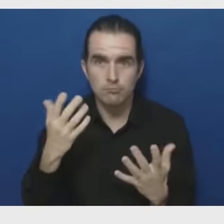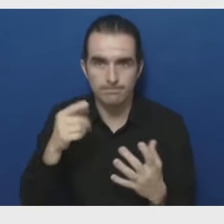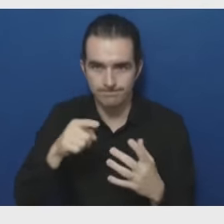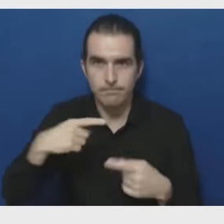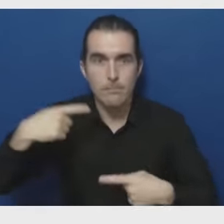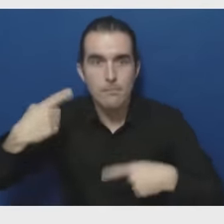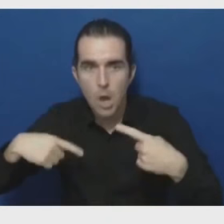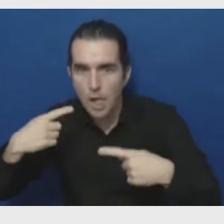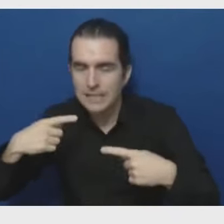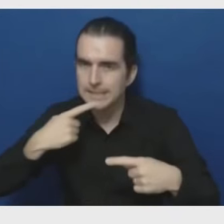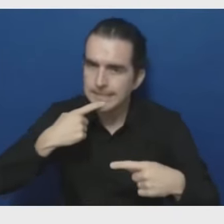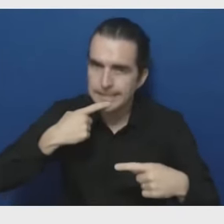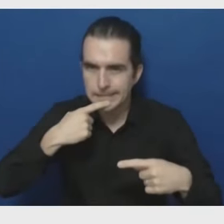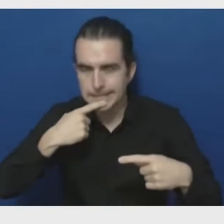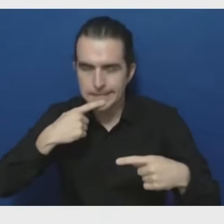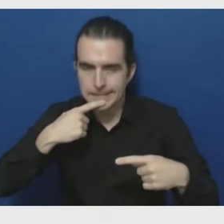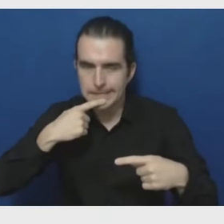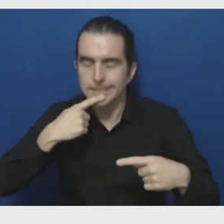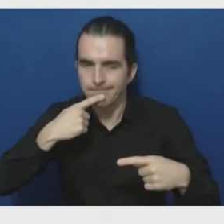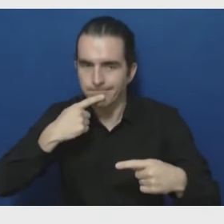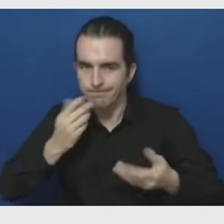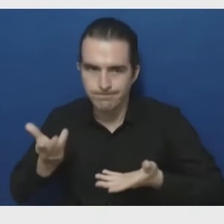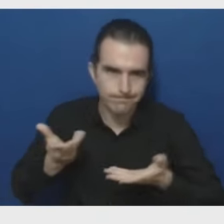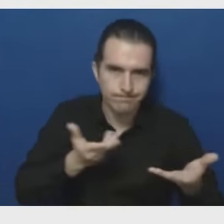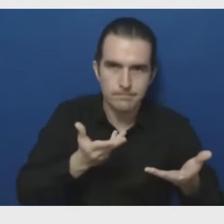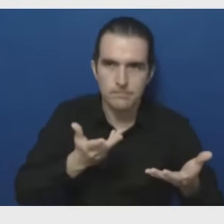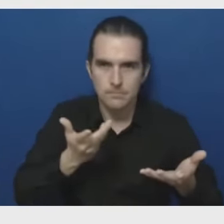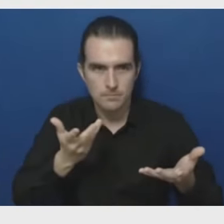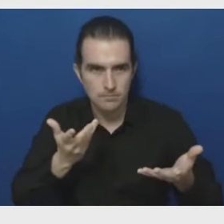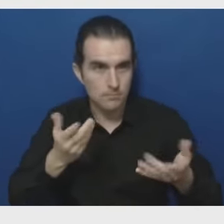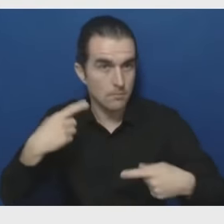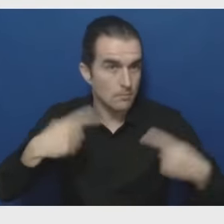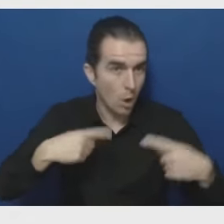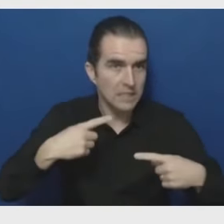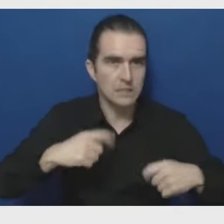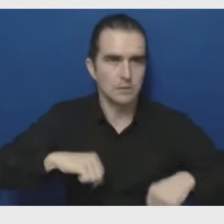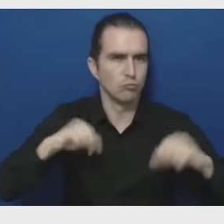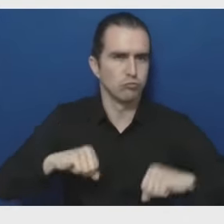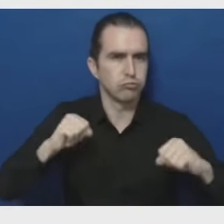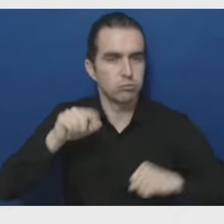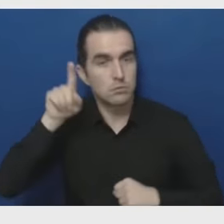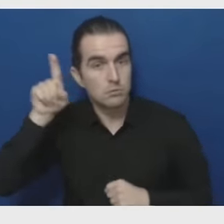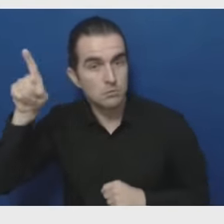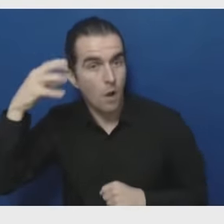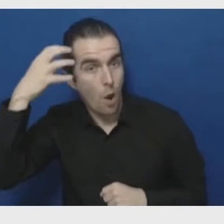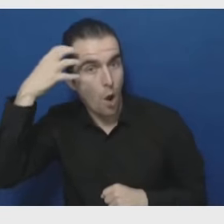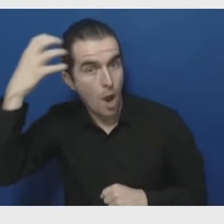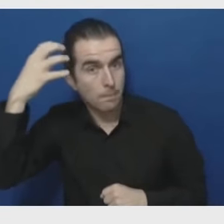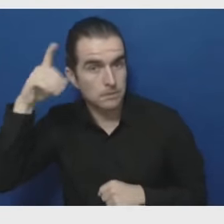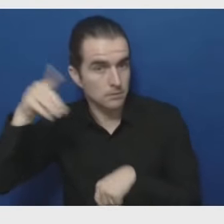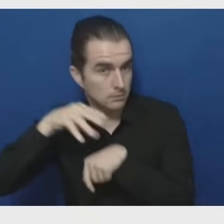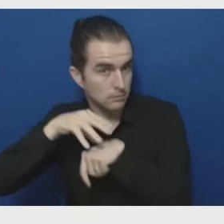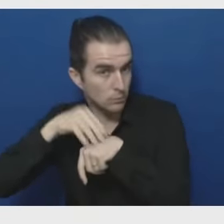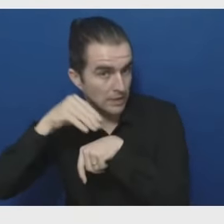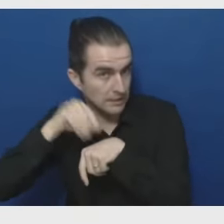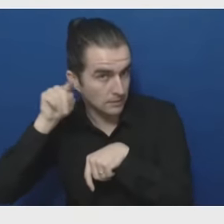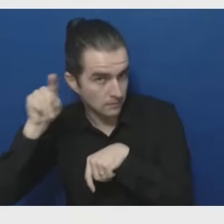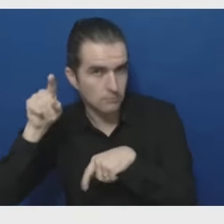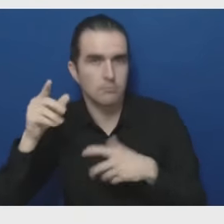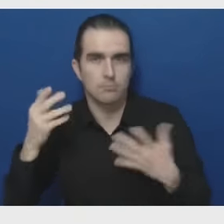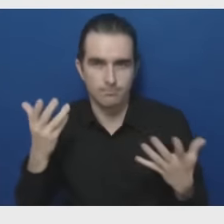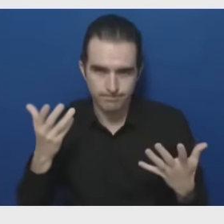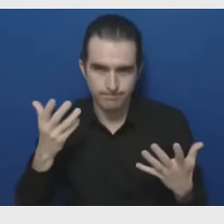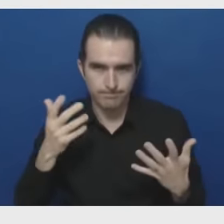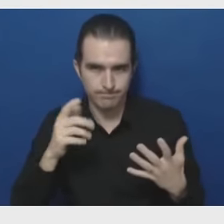repurpose the financial architecture to make sure that it serves the climate needs of the vulnerable nations, marginalized groups, in particular youth, women,